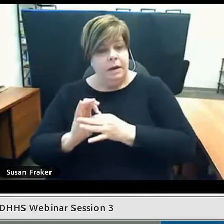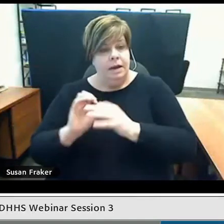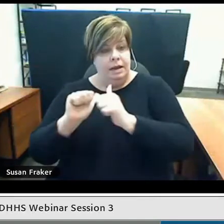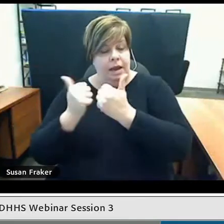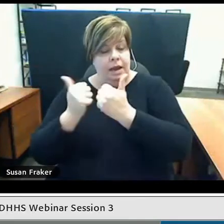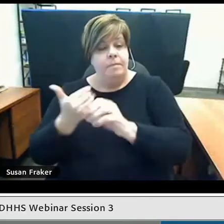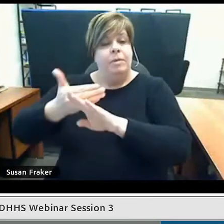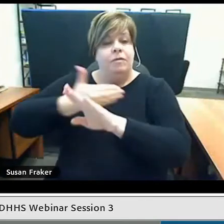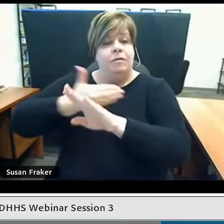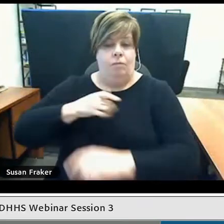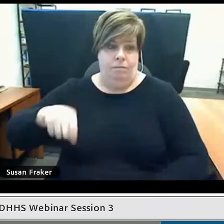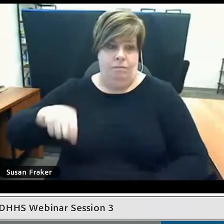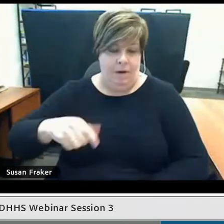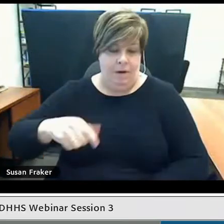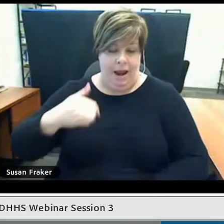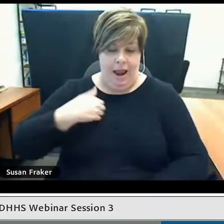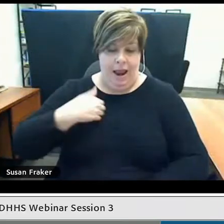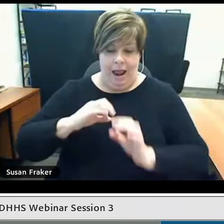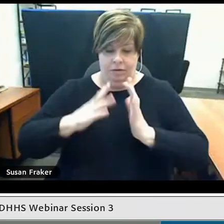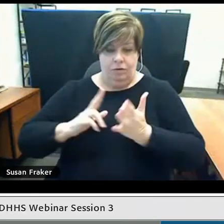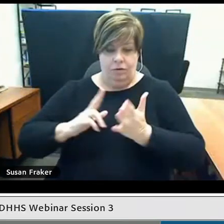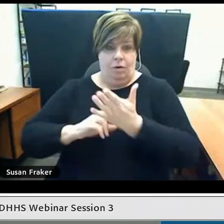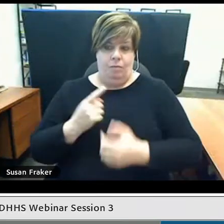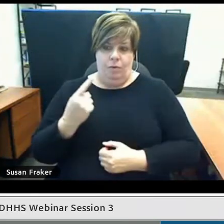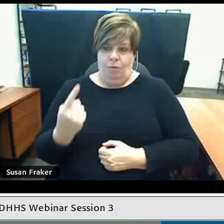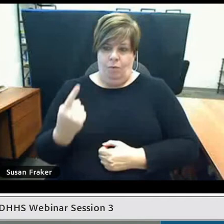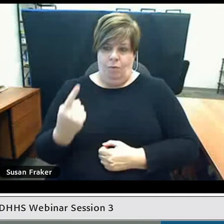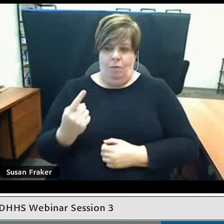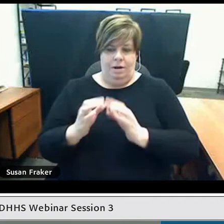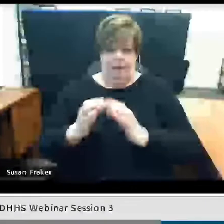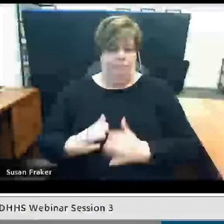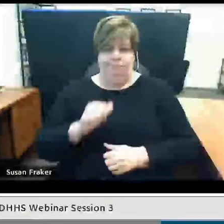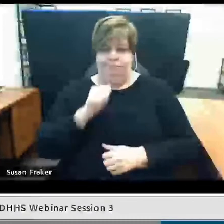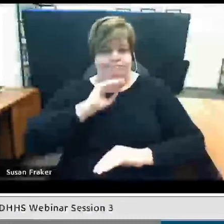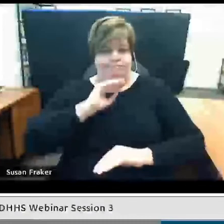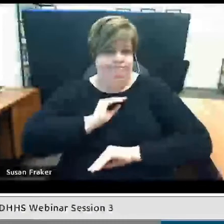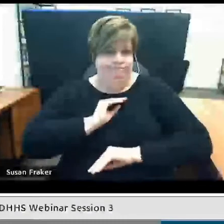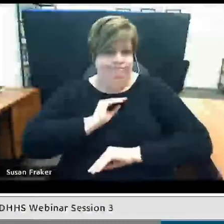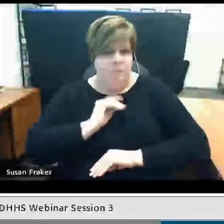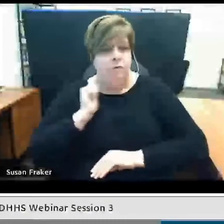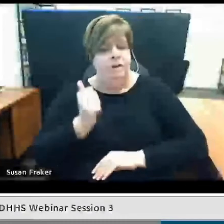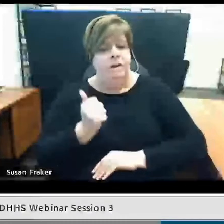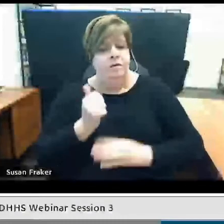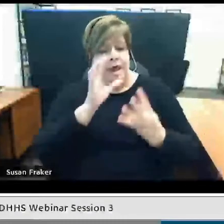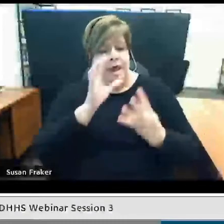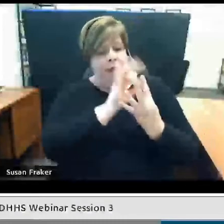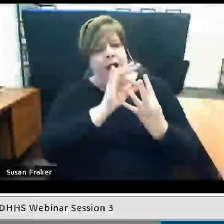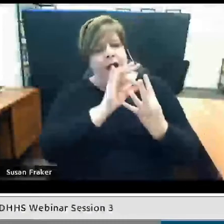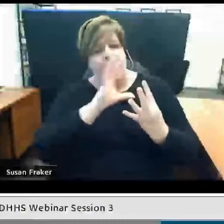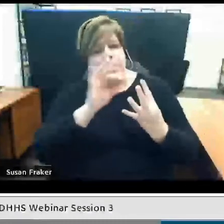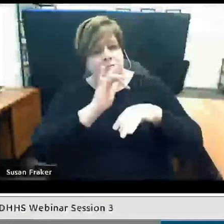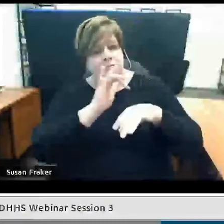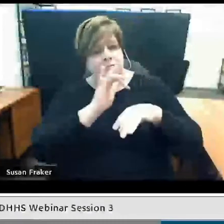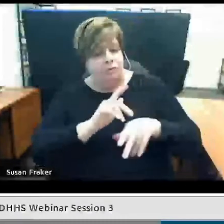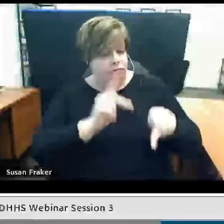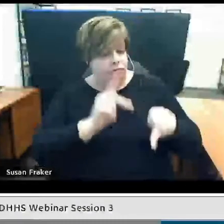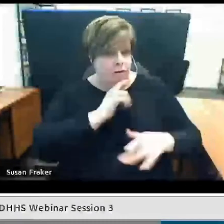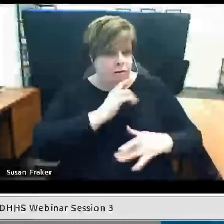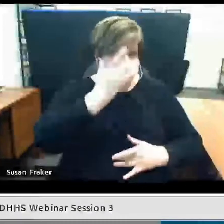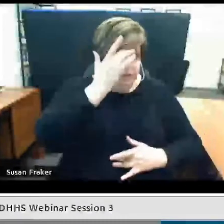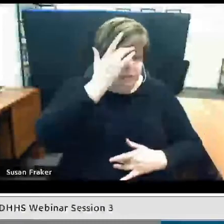them. Having an interpreter contract with one interpreter is not going to fill the need. You need to have options available in case that person's sick or